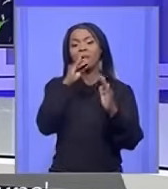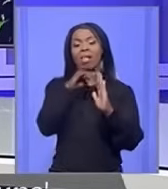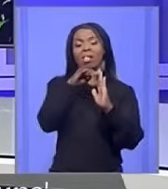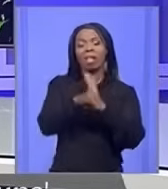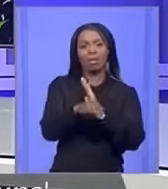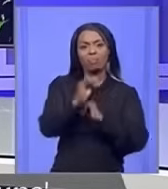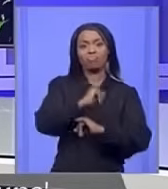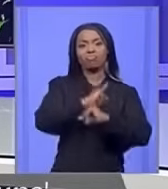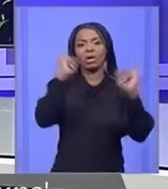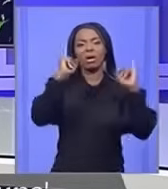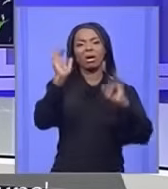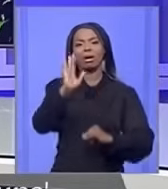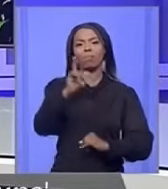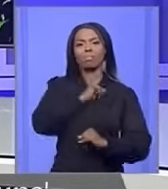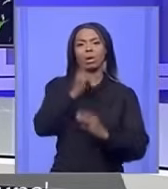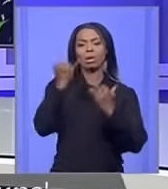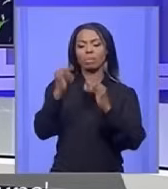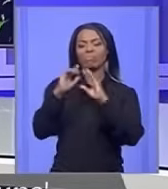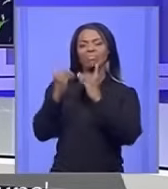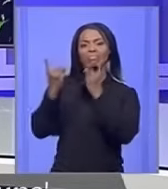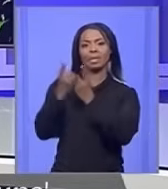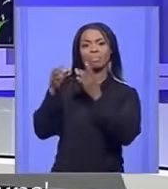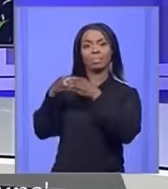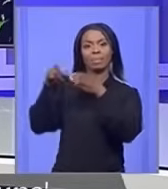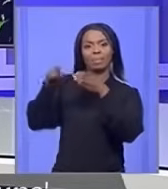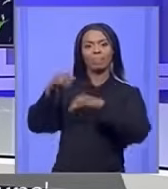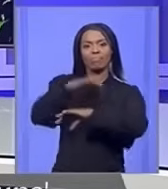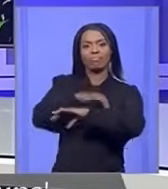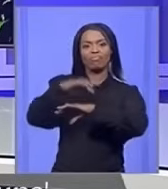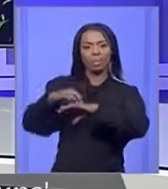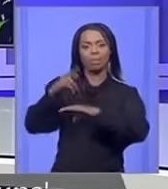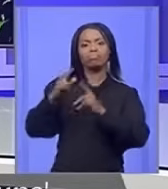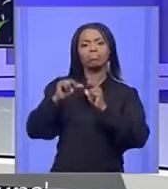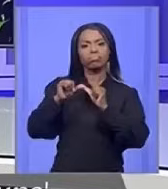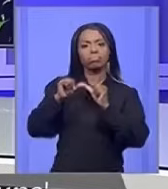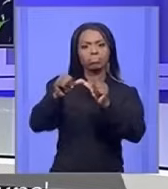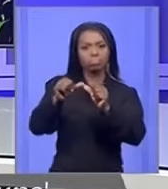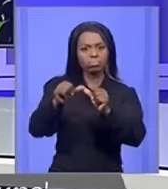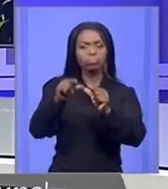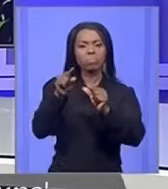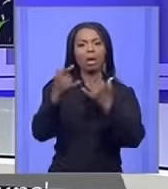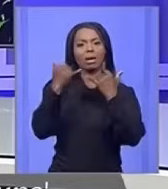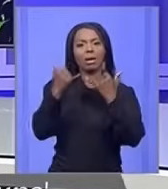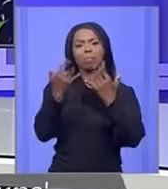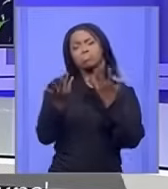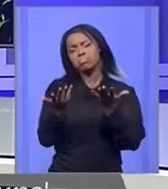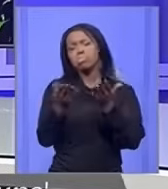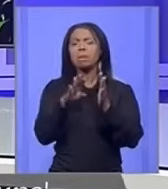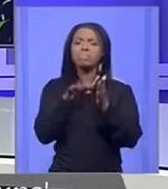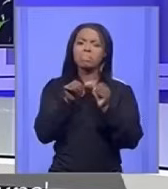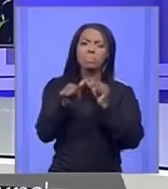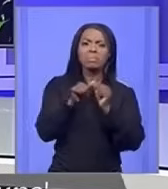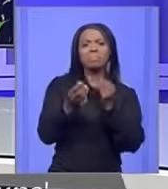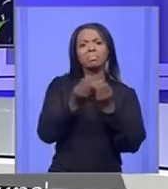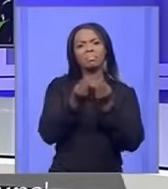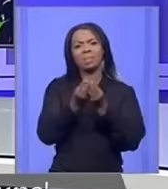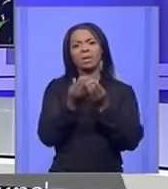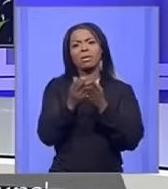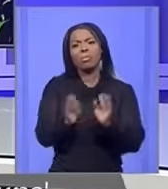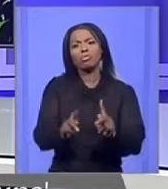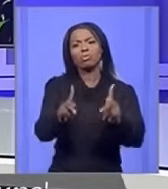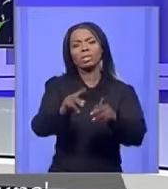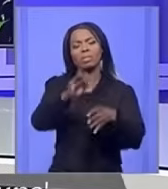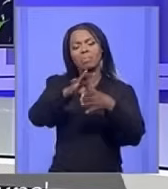ka ge phapušikgwebo ya tša temo ka profenseng e tšweleditše gore go na le kaonafalo go tšweletšo ya bupi